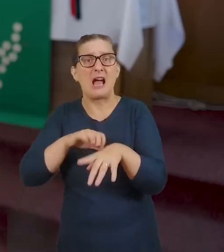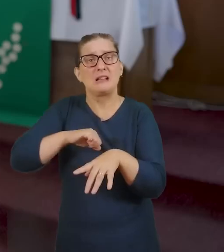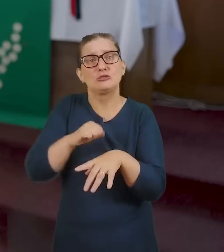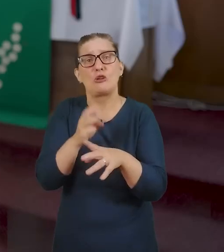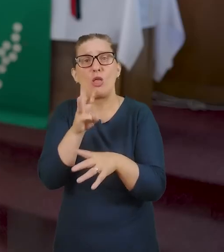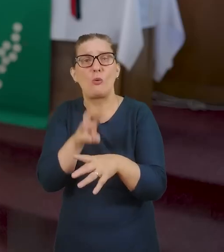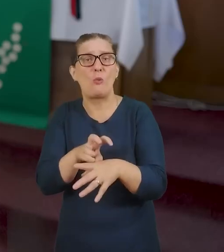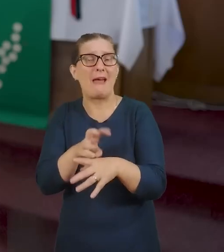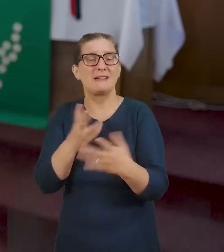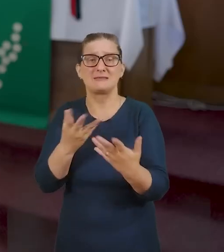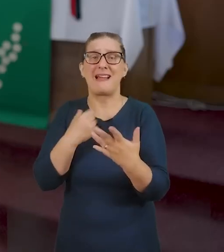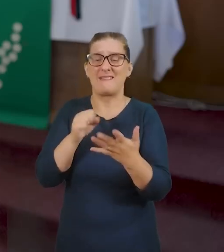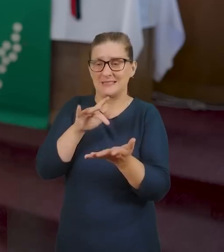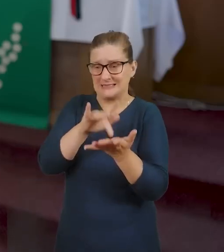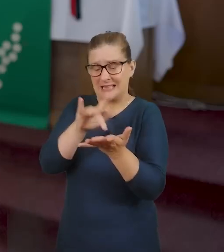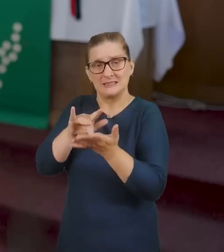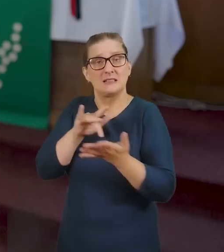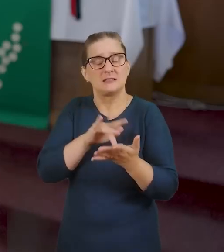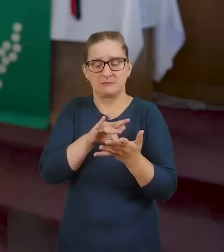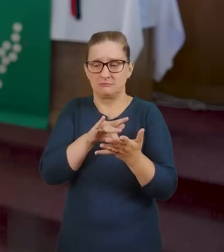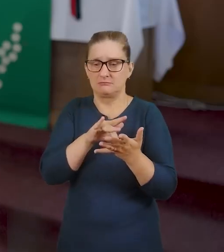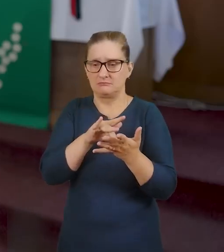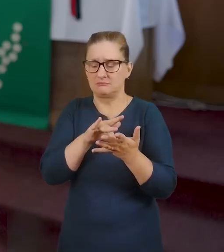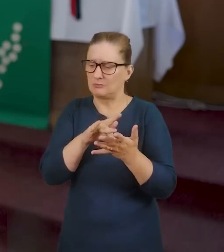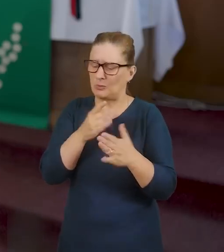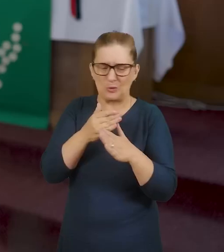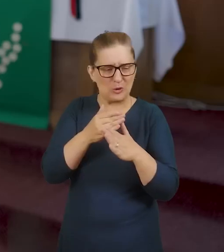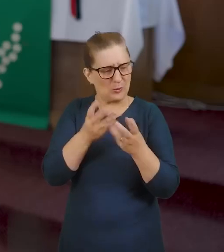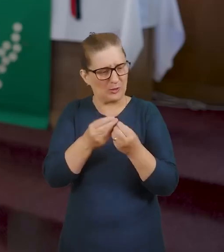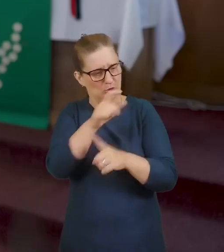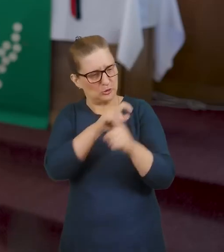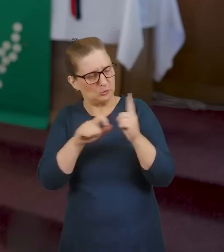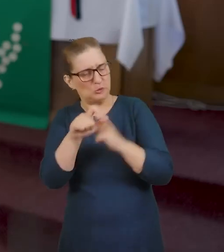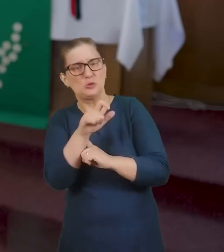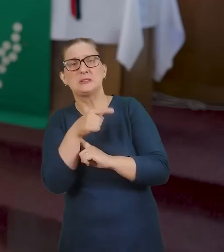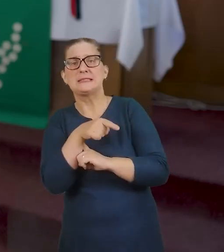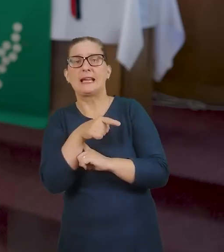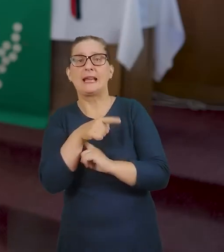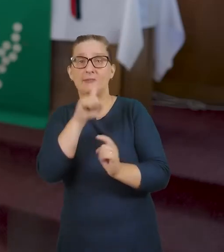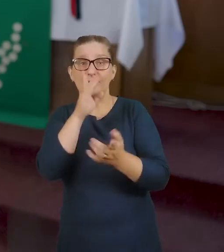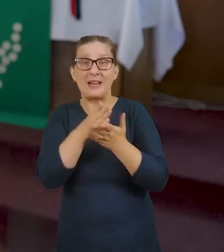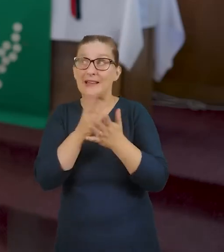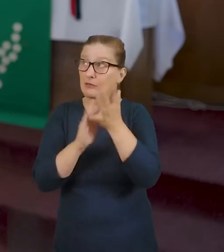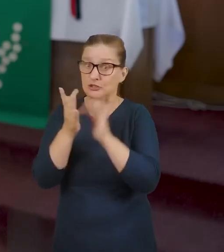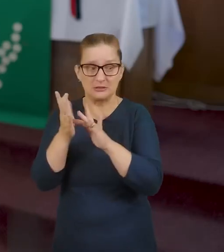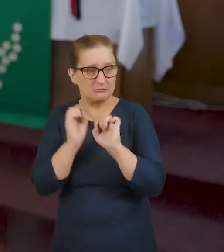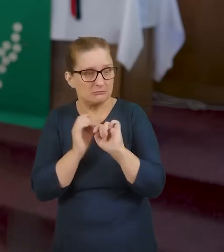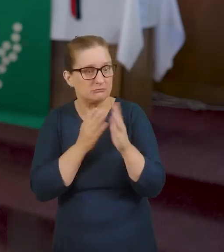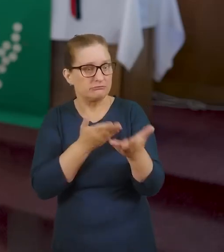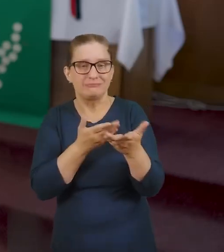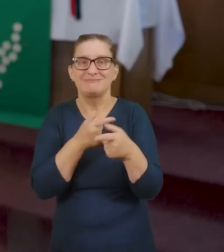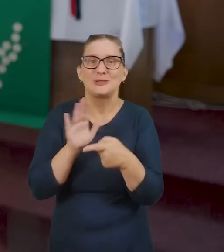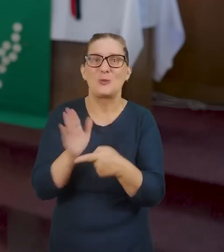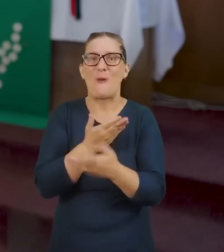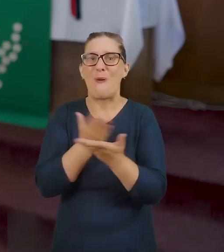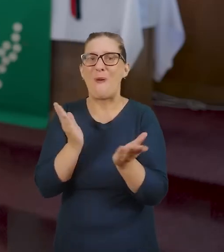and Wales. Church Army centres of mission create ways to work in local communities. They seek to bring the faith